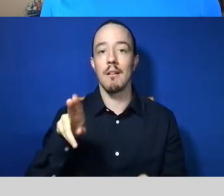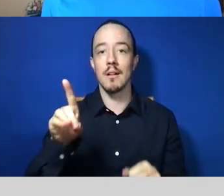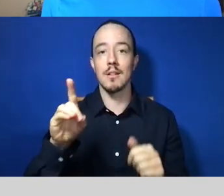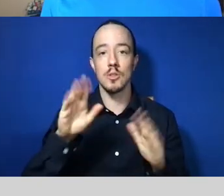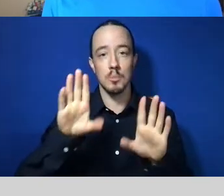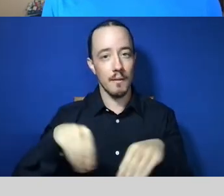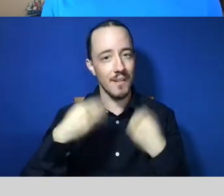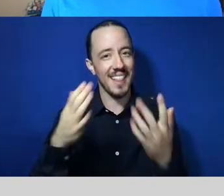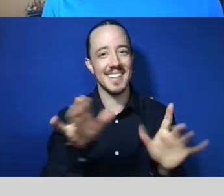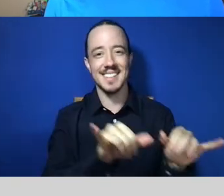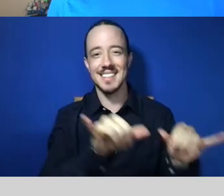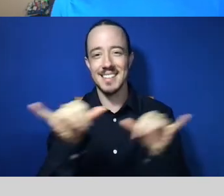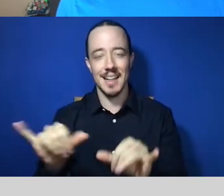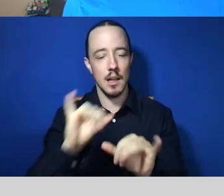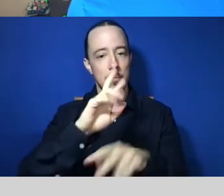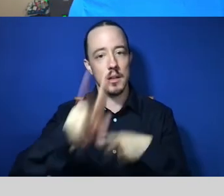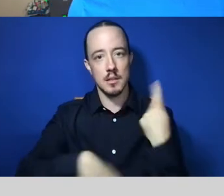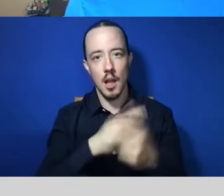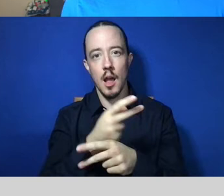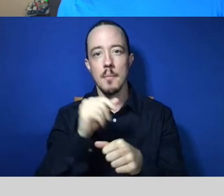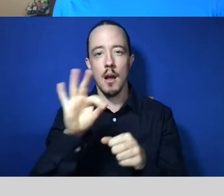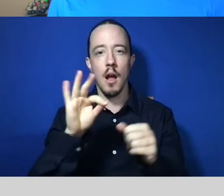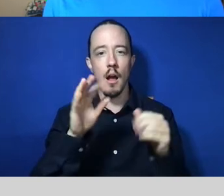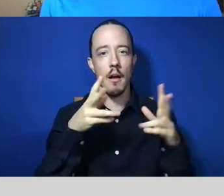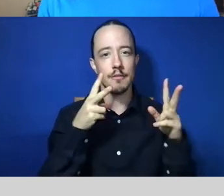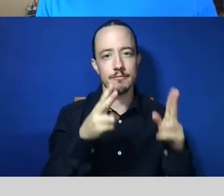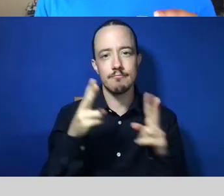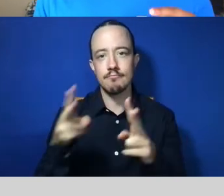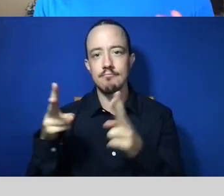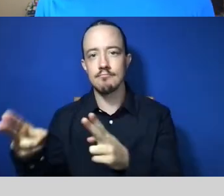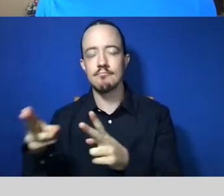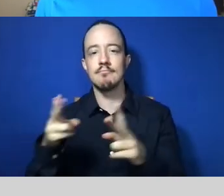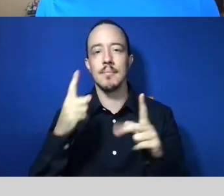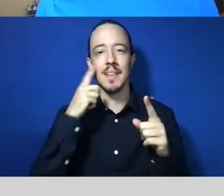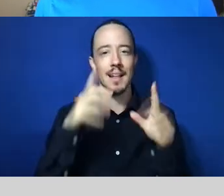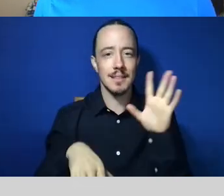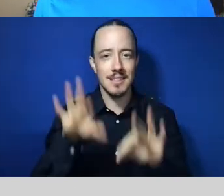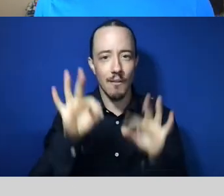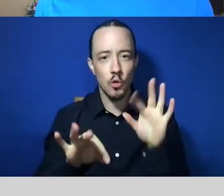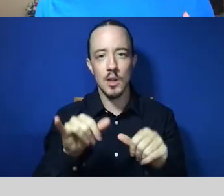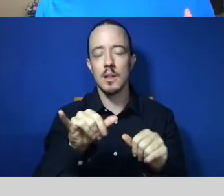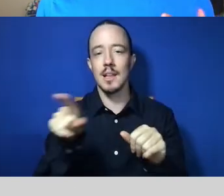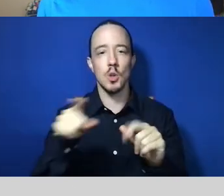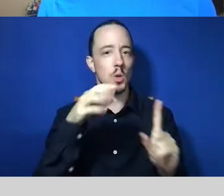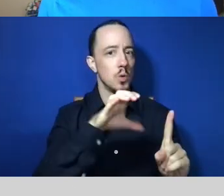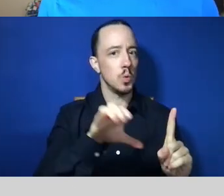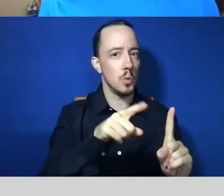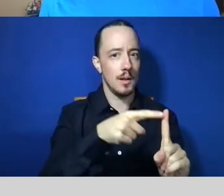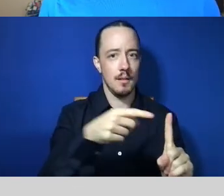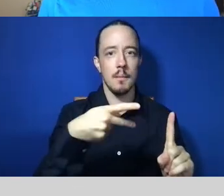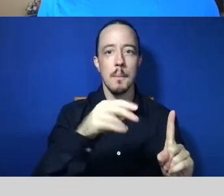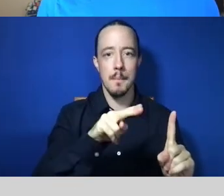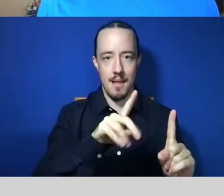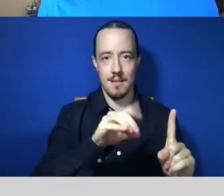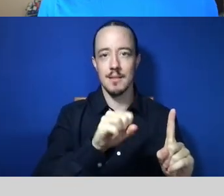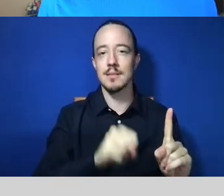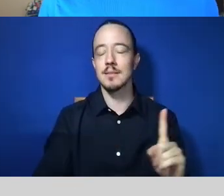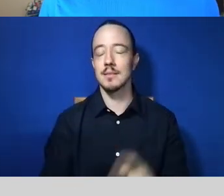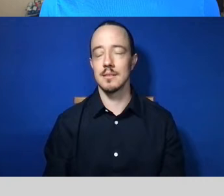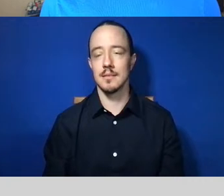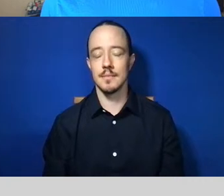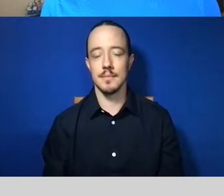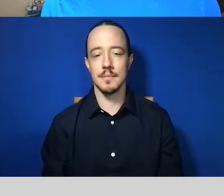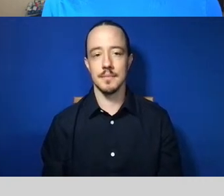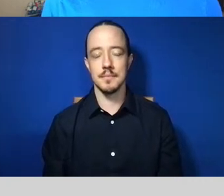use Eland to provide the same type of segmentation and discovery that you could do in